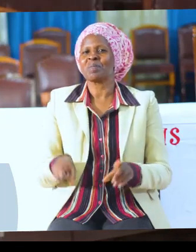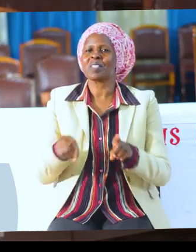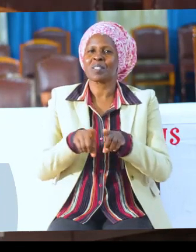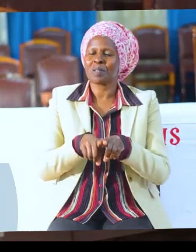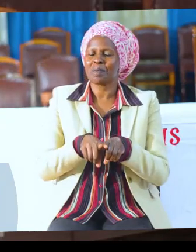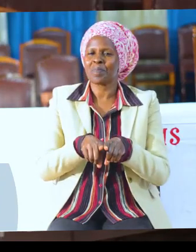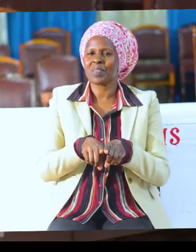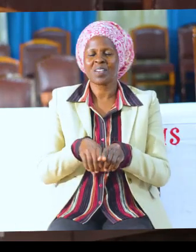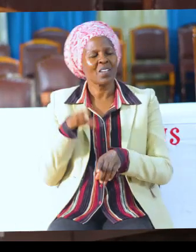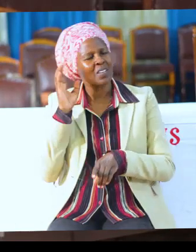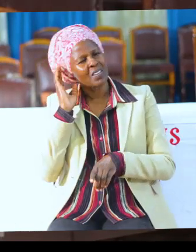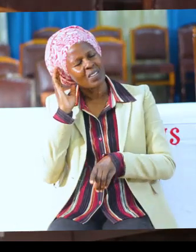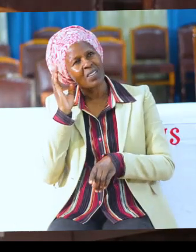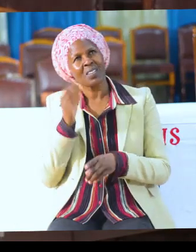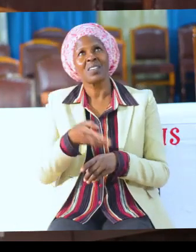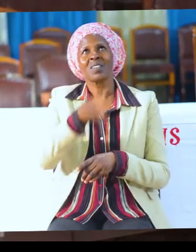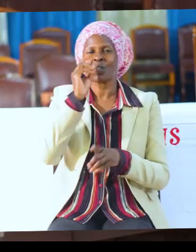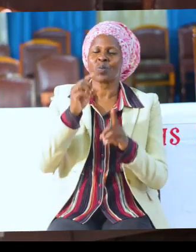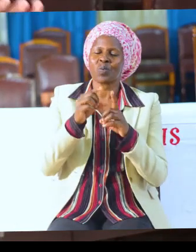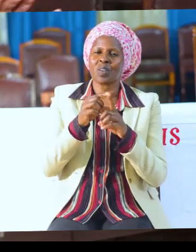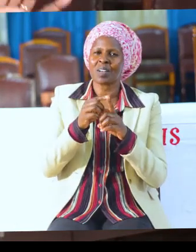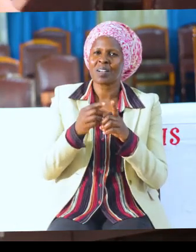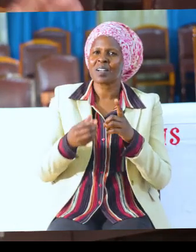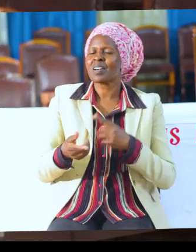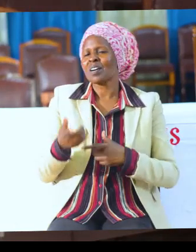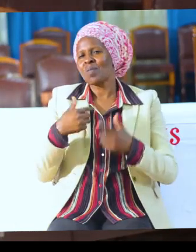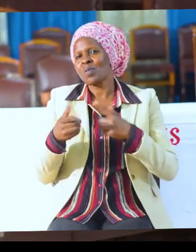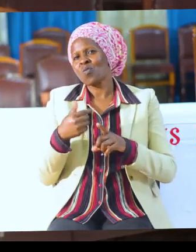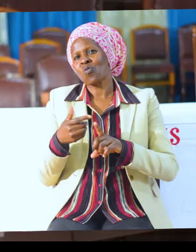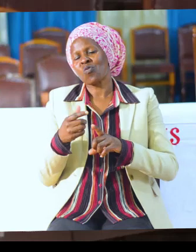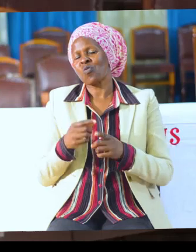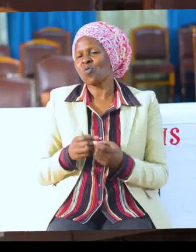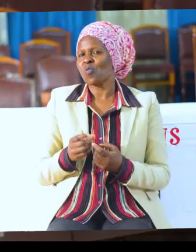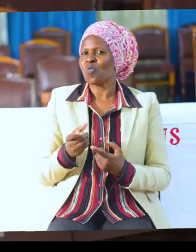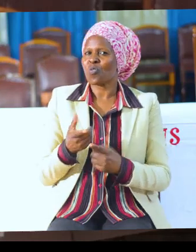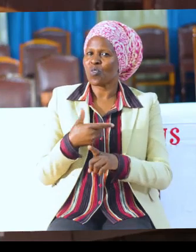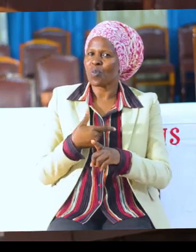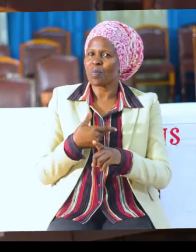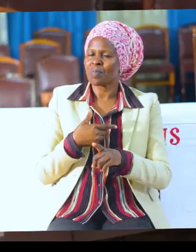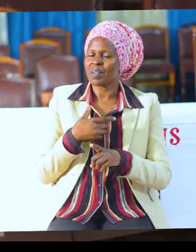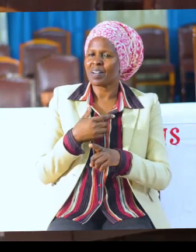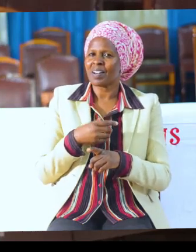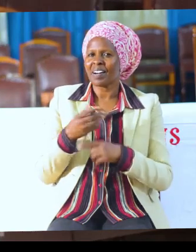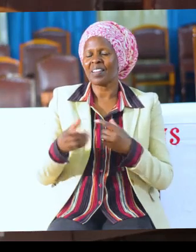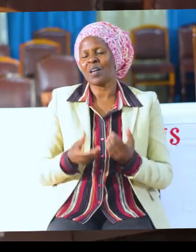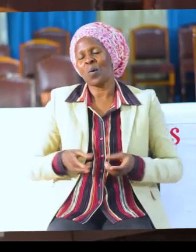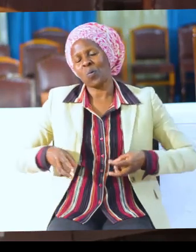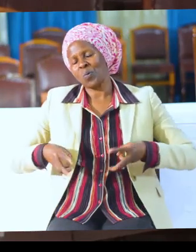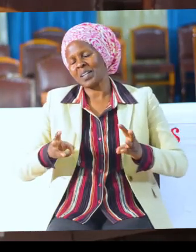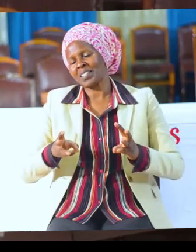able still to hear the word of the Lord that is coming, you know, from all direction through the social media,